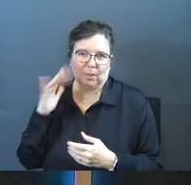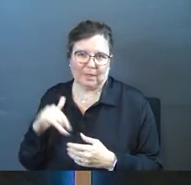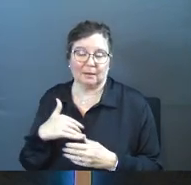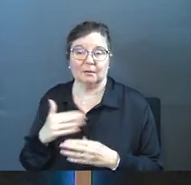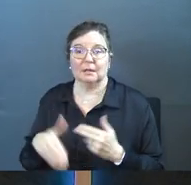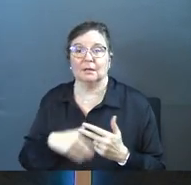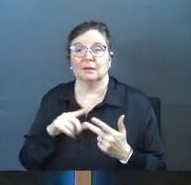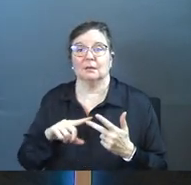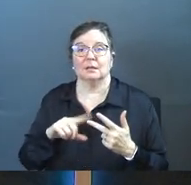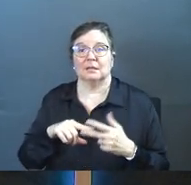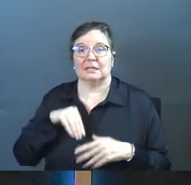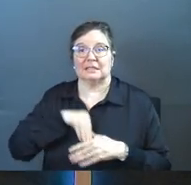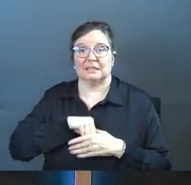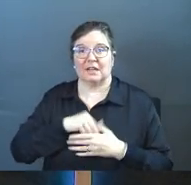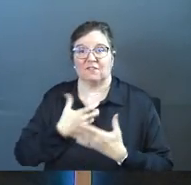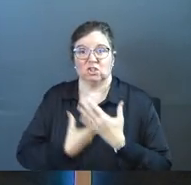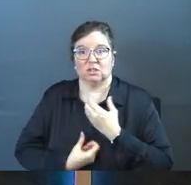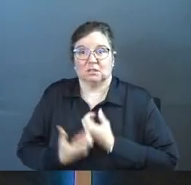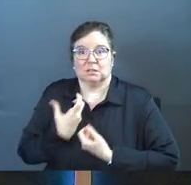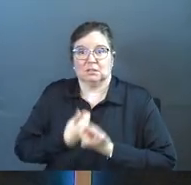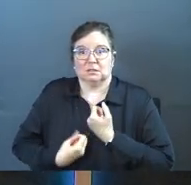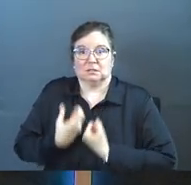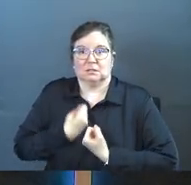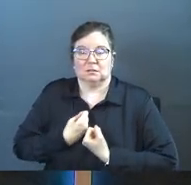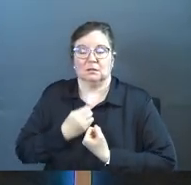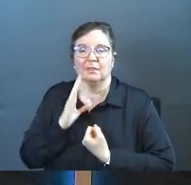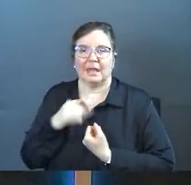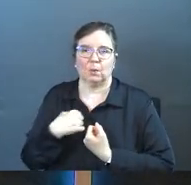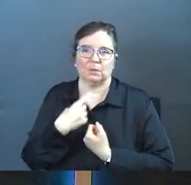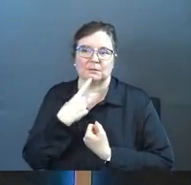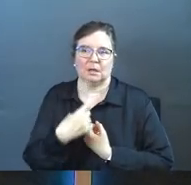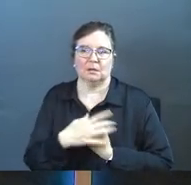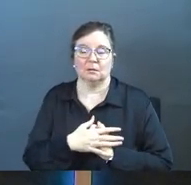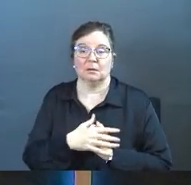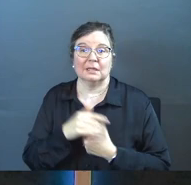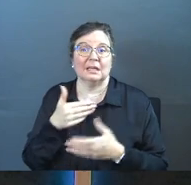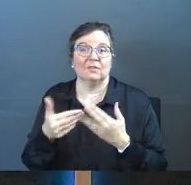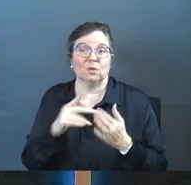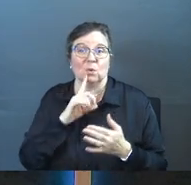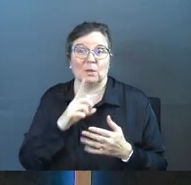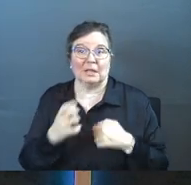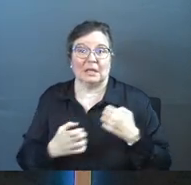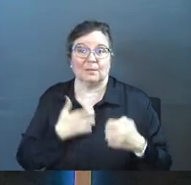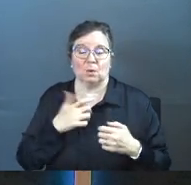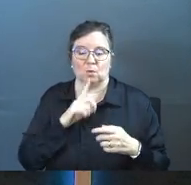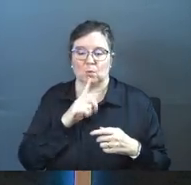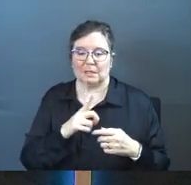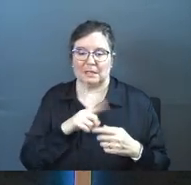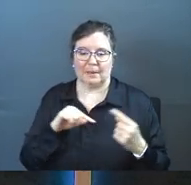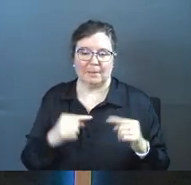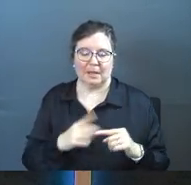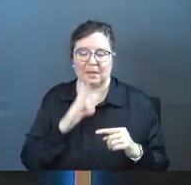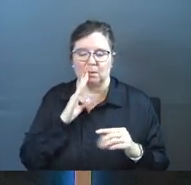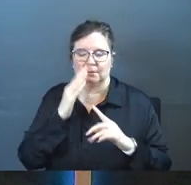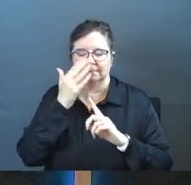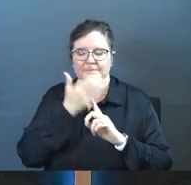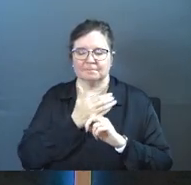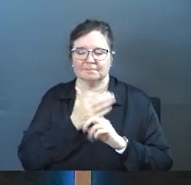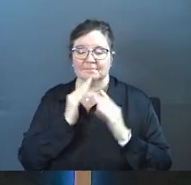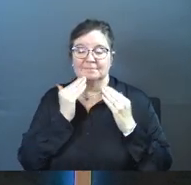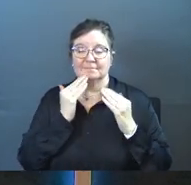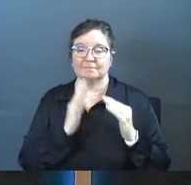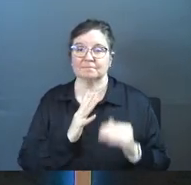that. Next is stuffers. Stuffers are going to say, even though it's really emotional, even though it's really painful, they're going to say, I'm